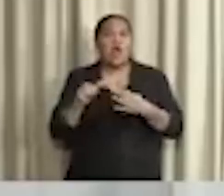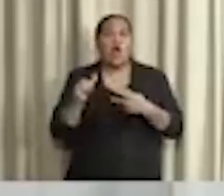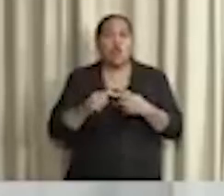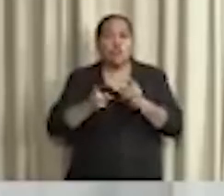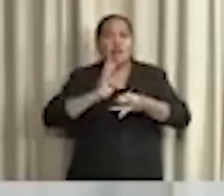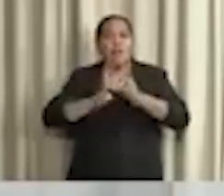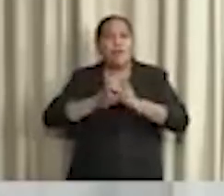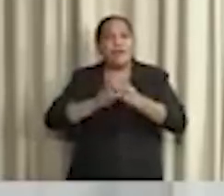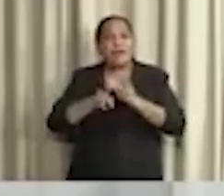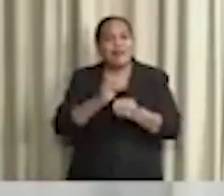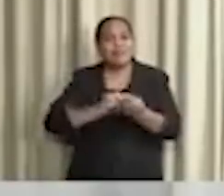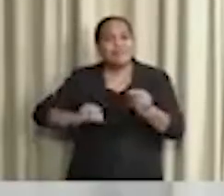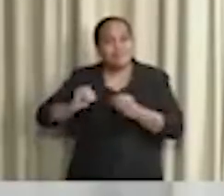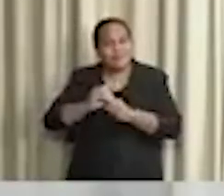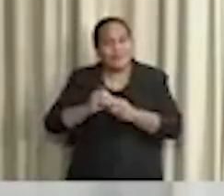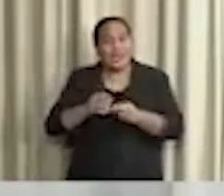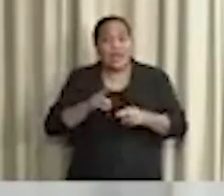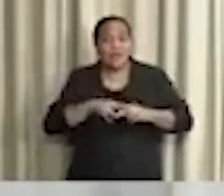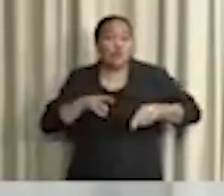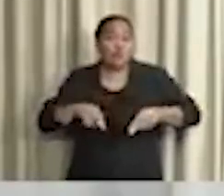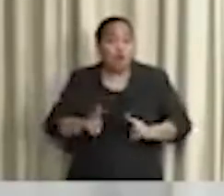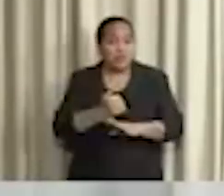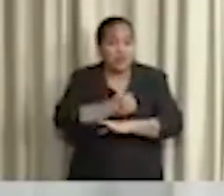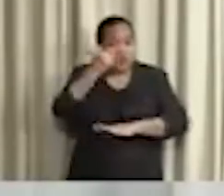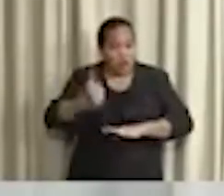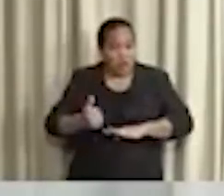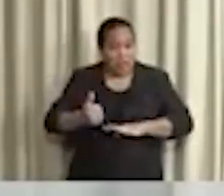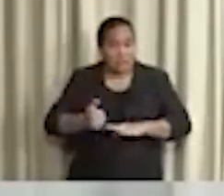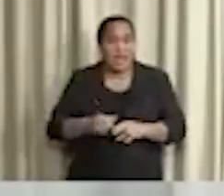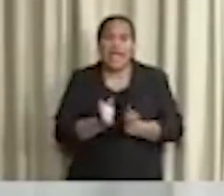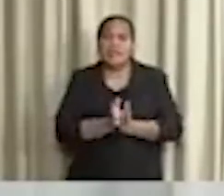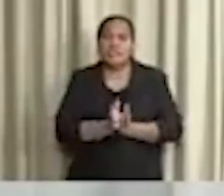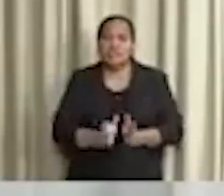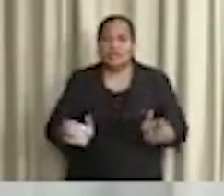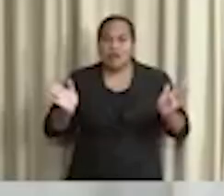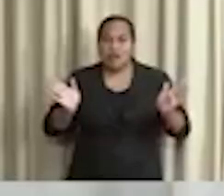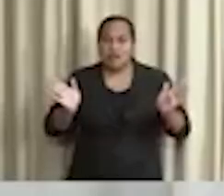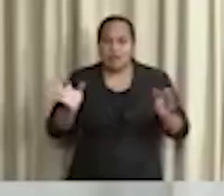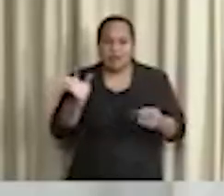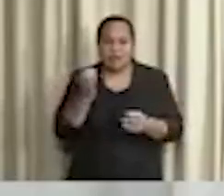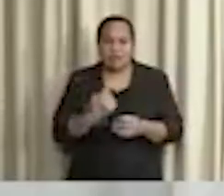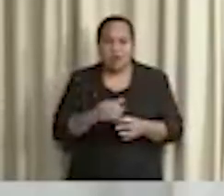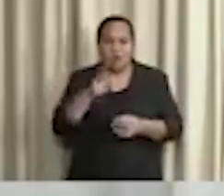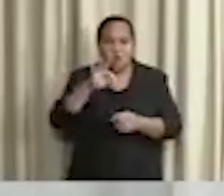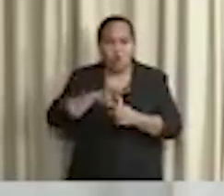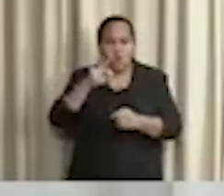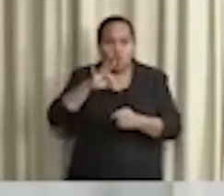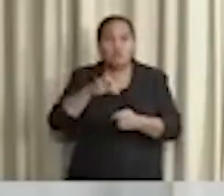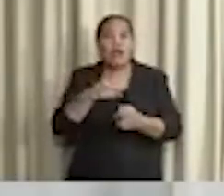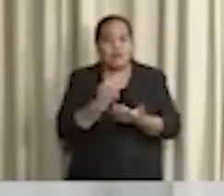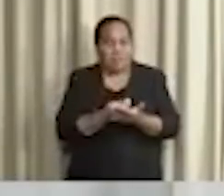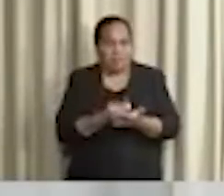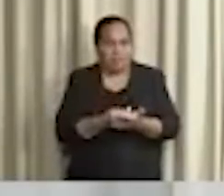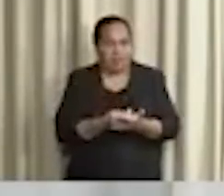Meteorological Services, Fiji Roads Authority, and the Generally Served Vote to cater for